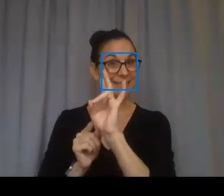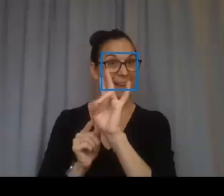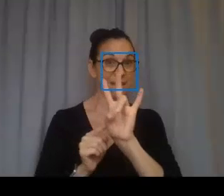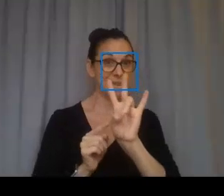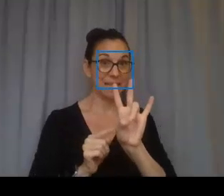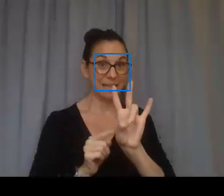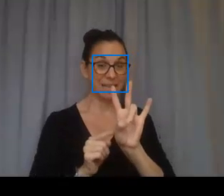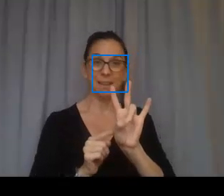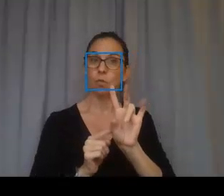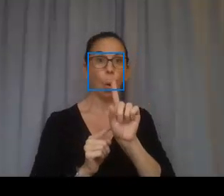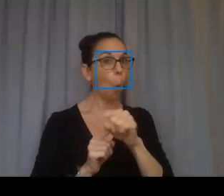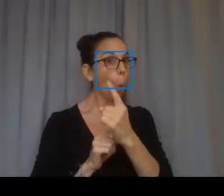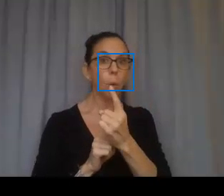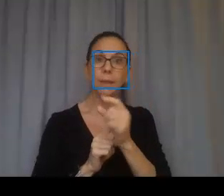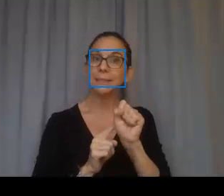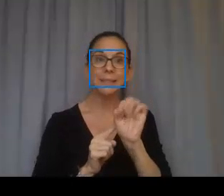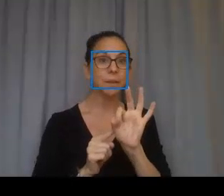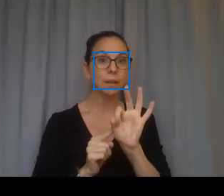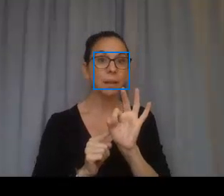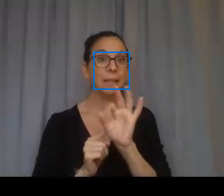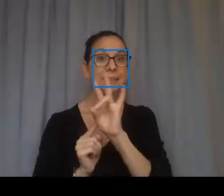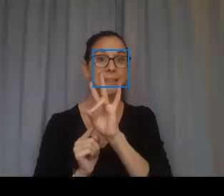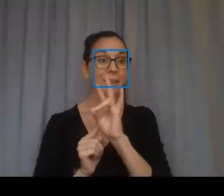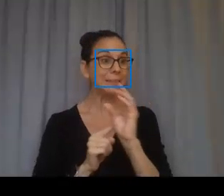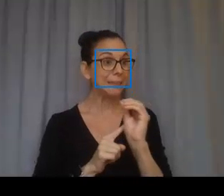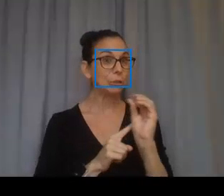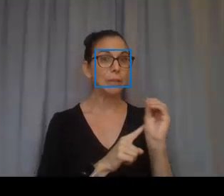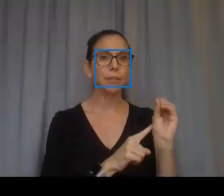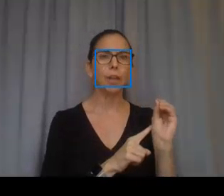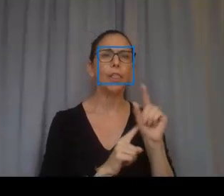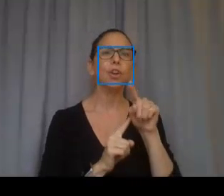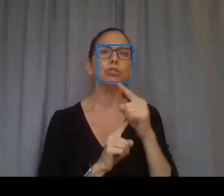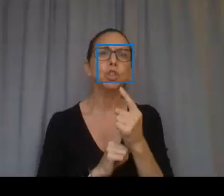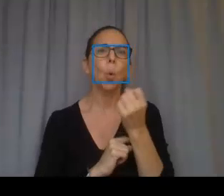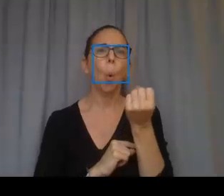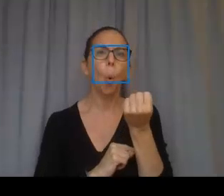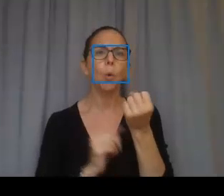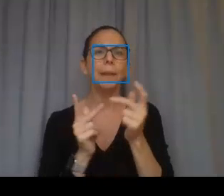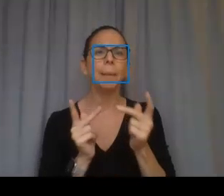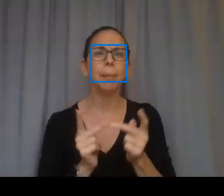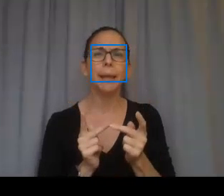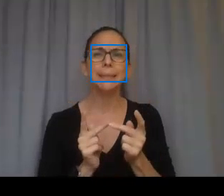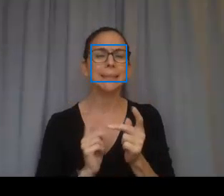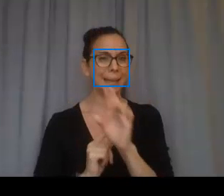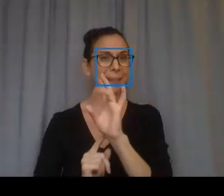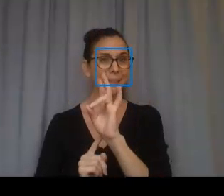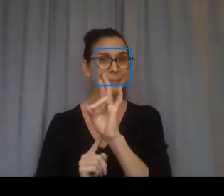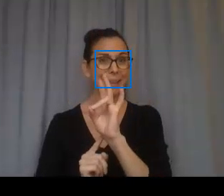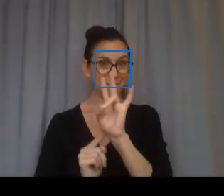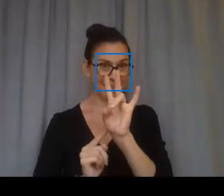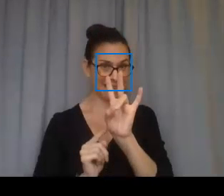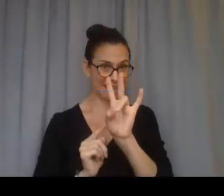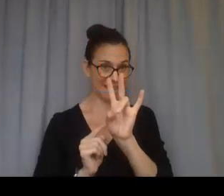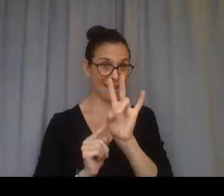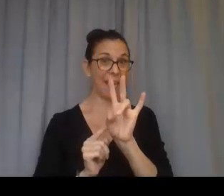is the only significant digit. Those zeros are merely holding the 7 in that place. That 7 is the estimated digit. Whatever